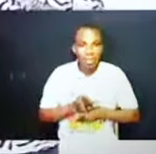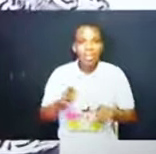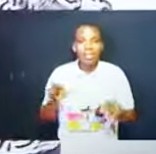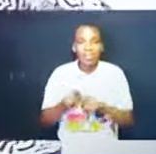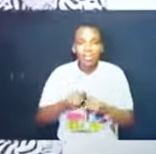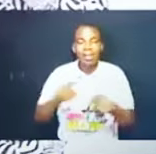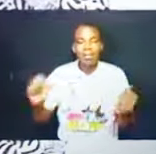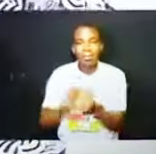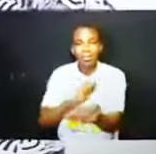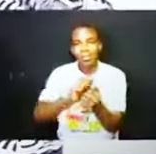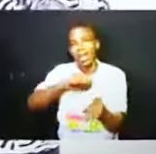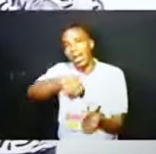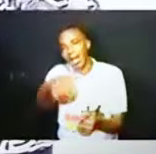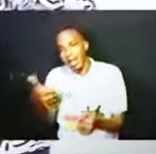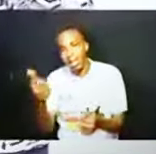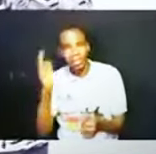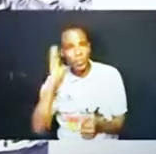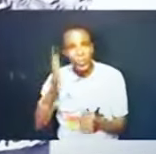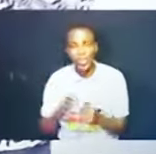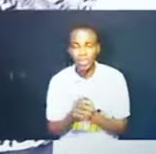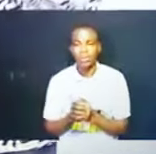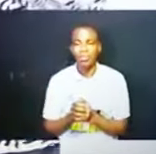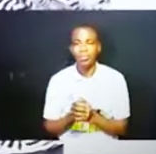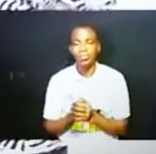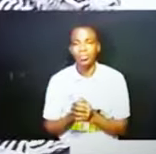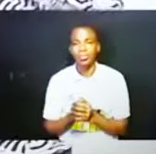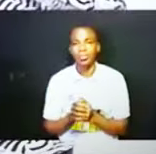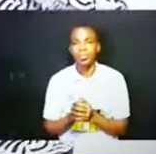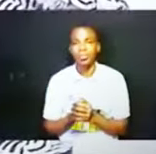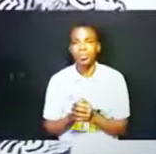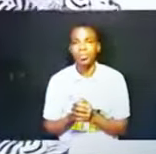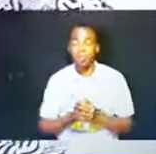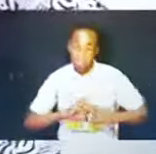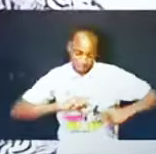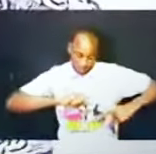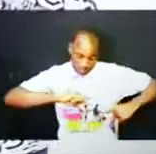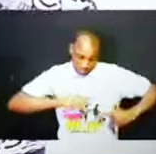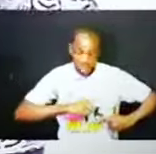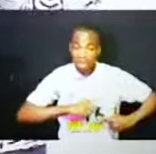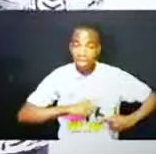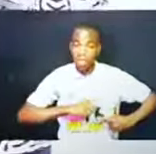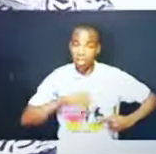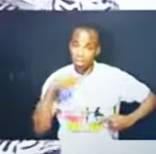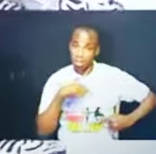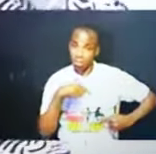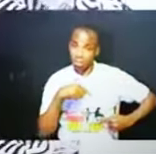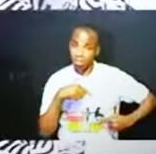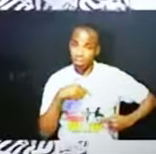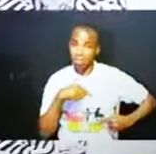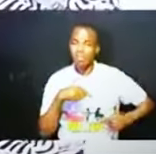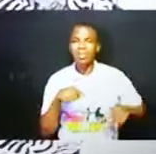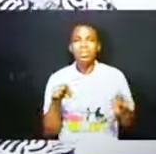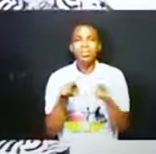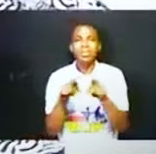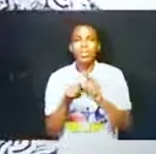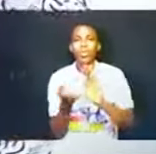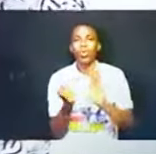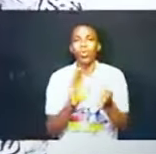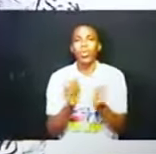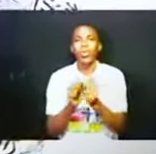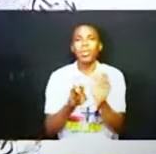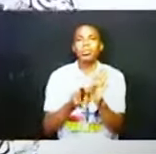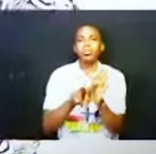Na ebe say afofro so. See this bitterness we are talking about. Okay, yaw dia yeka mwase mi. It's like a viral disease. It